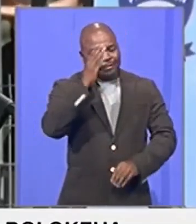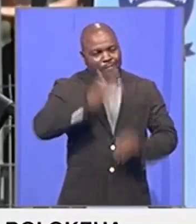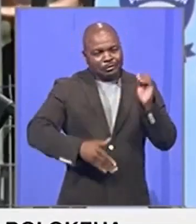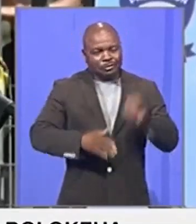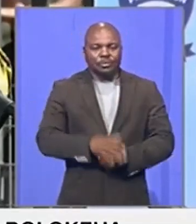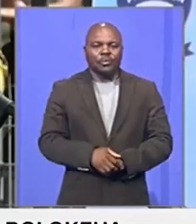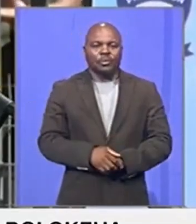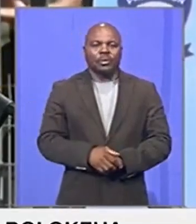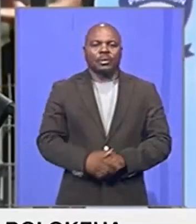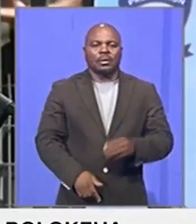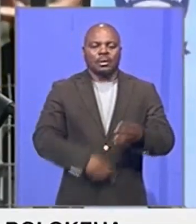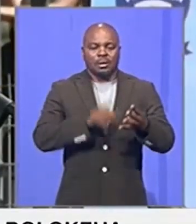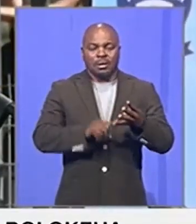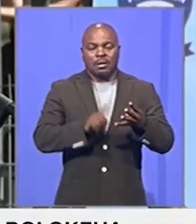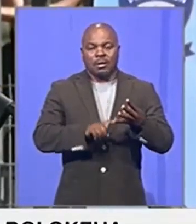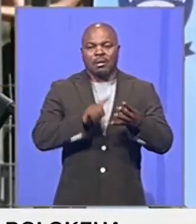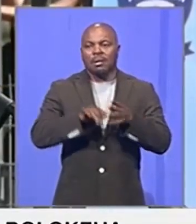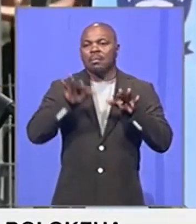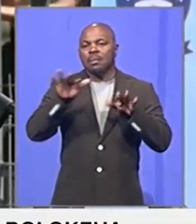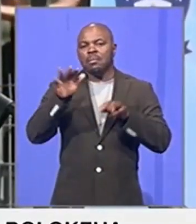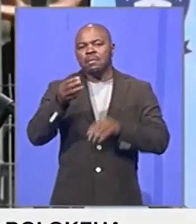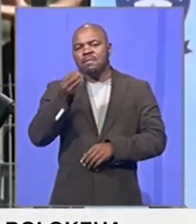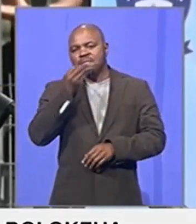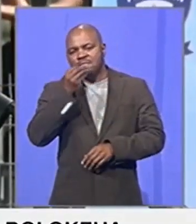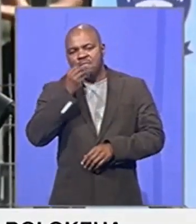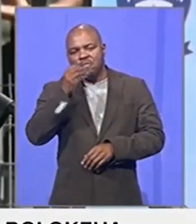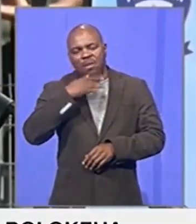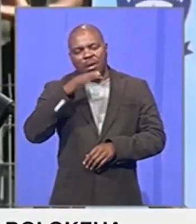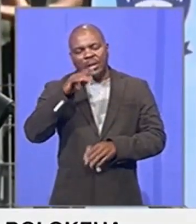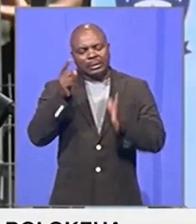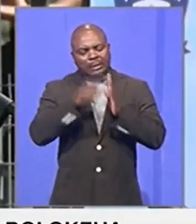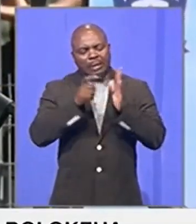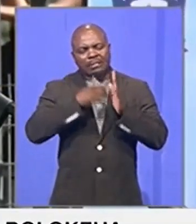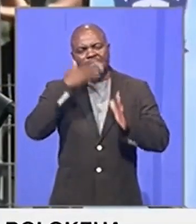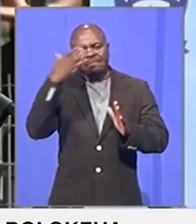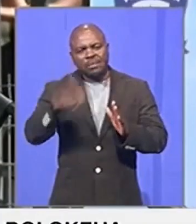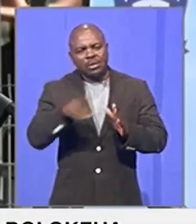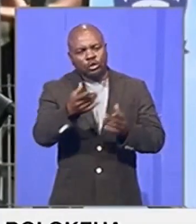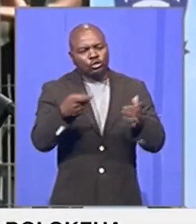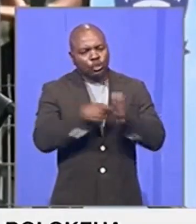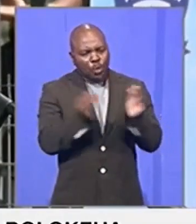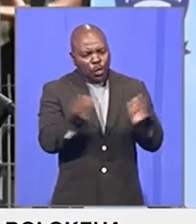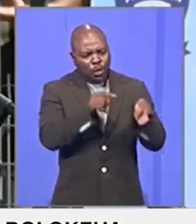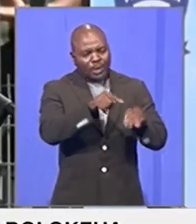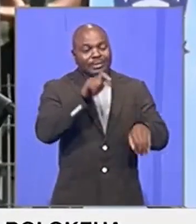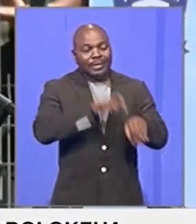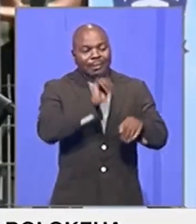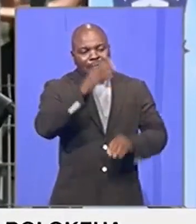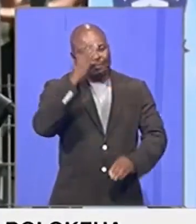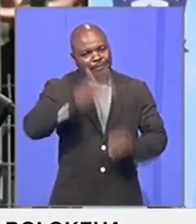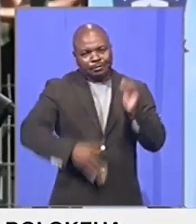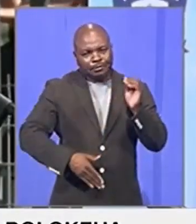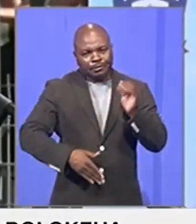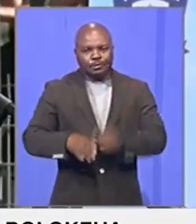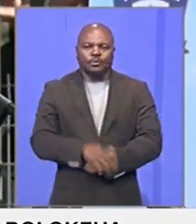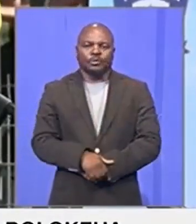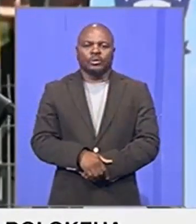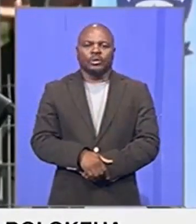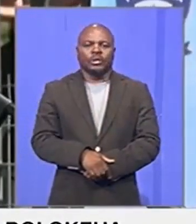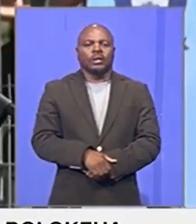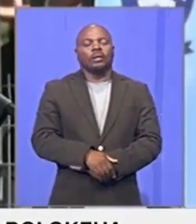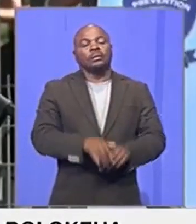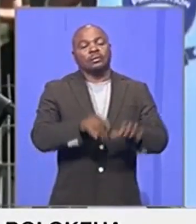days bathengisela abantu bakithi ukudla okubolile kuma spanza shop. Those days are gone. Gone